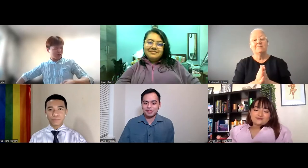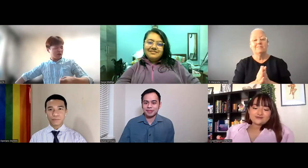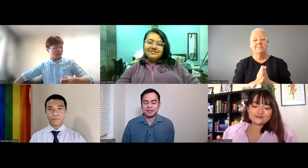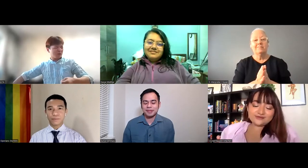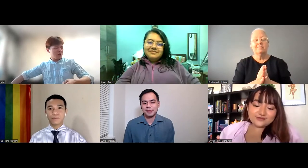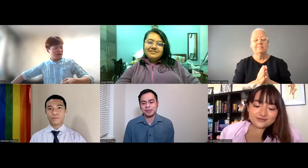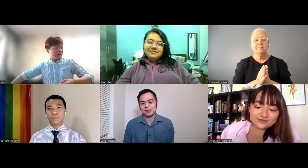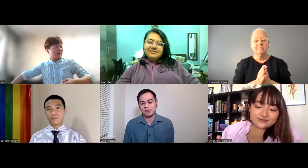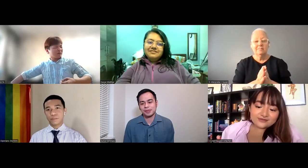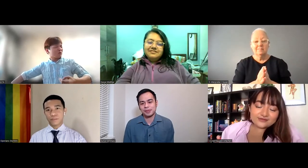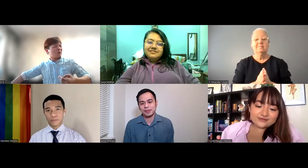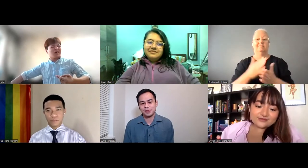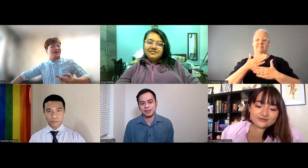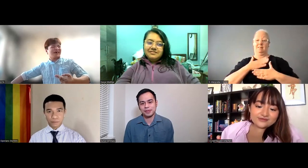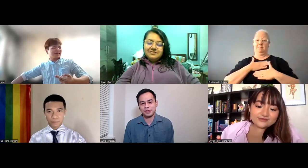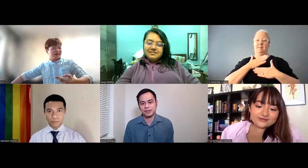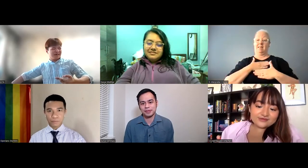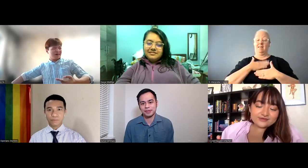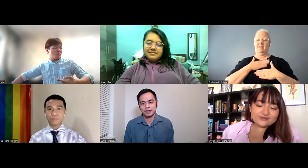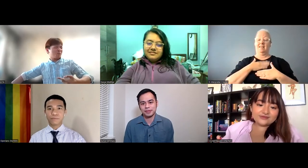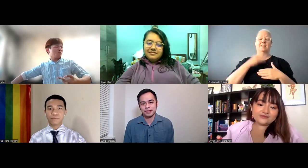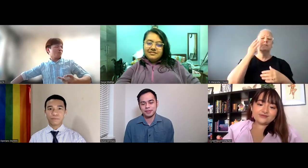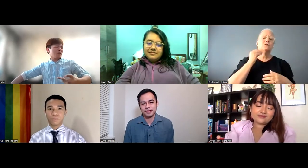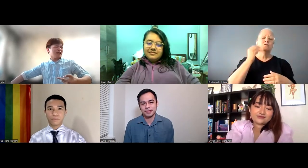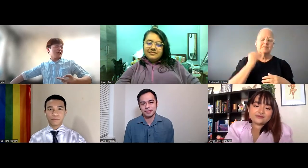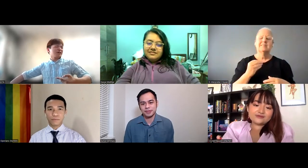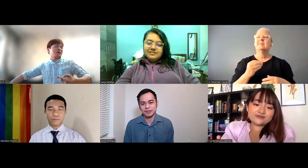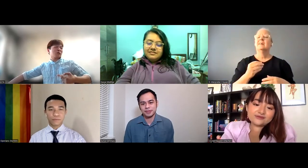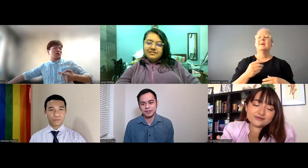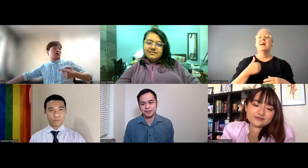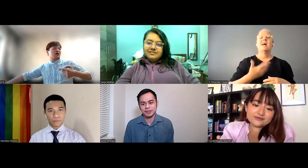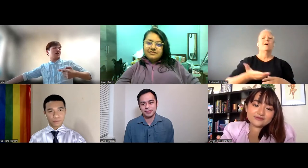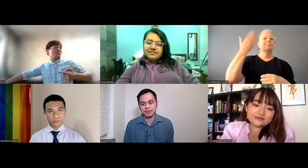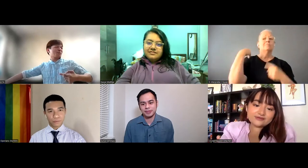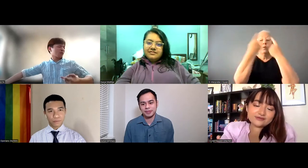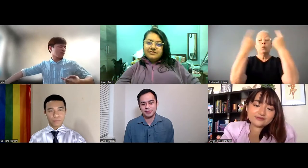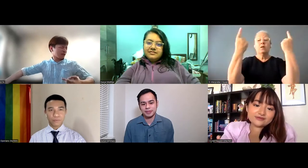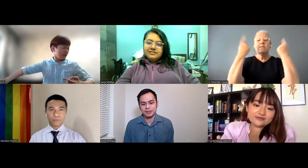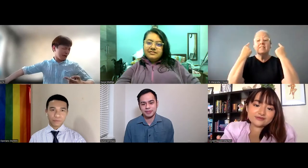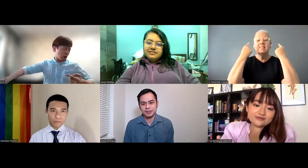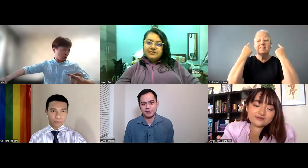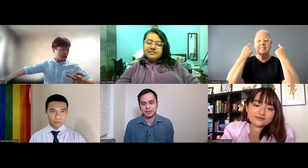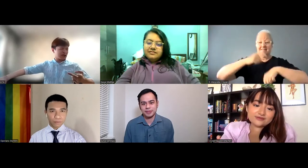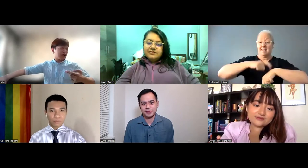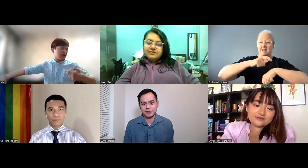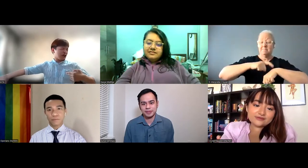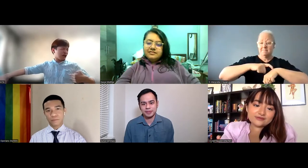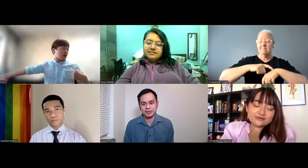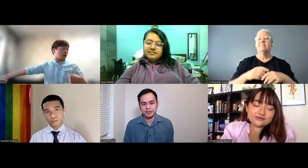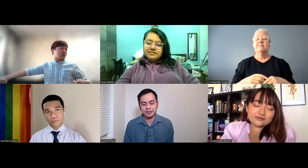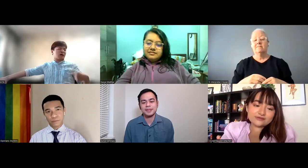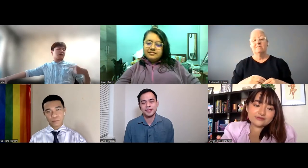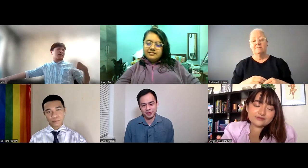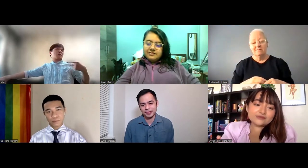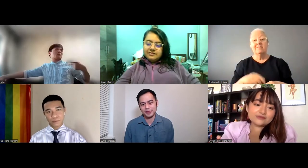As for me, this occurred when I was in university, right after I started the